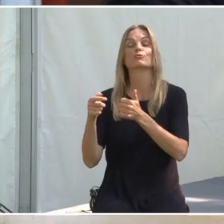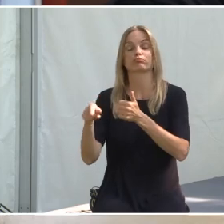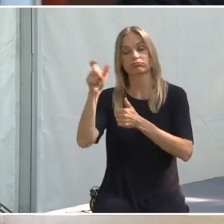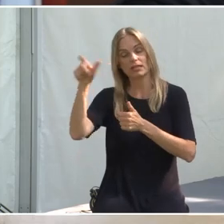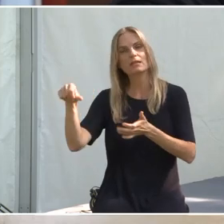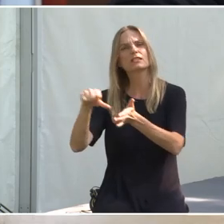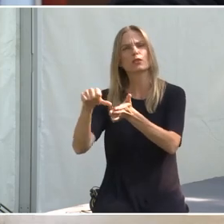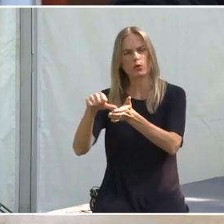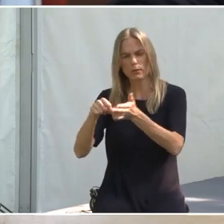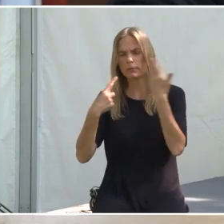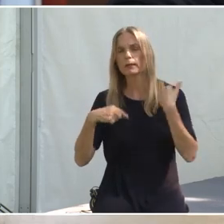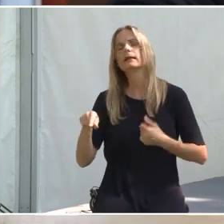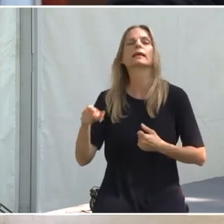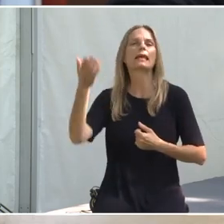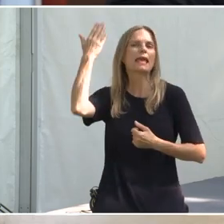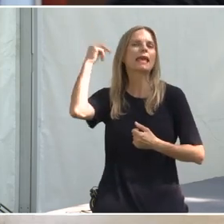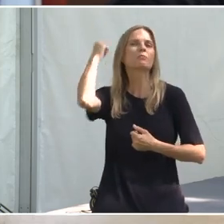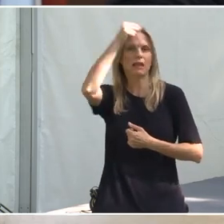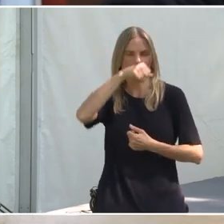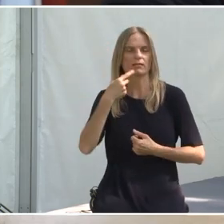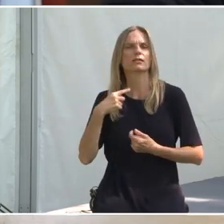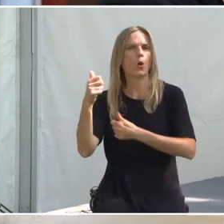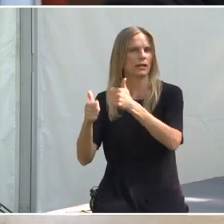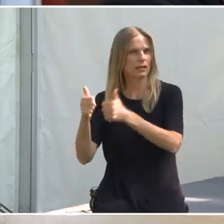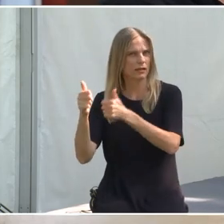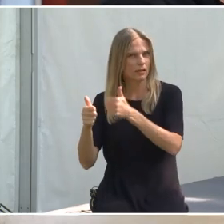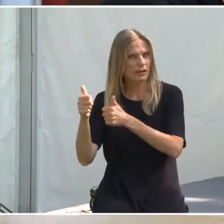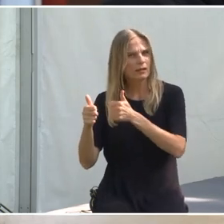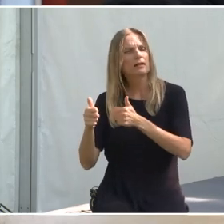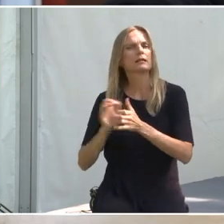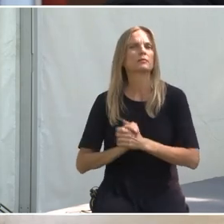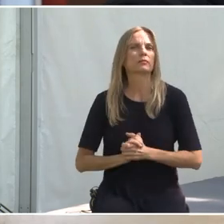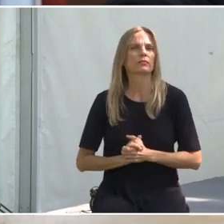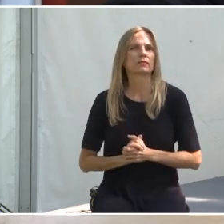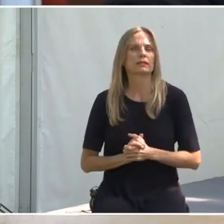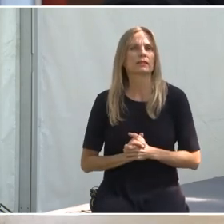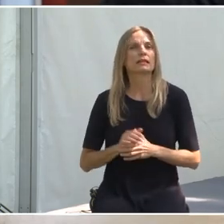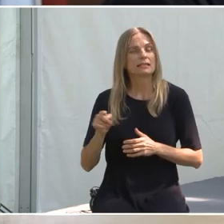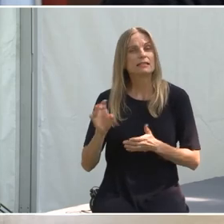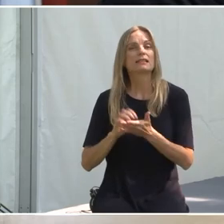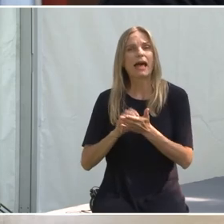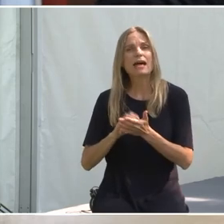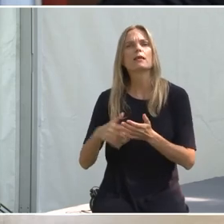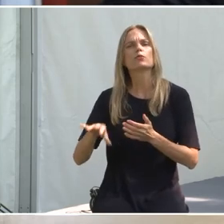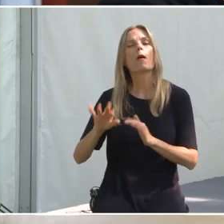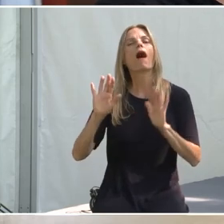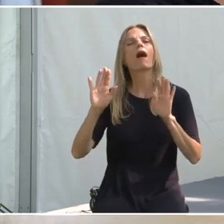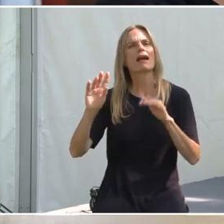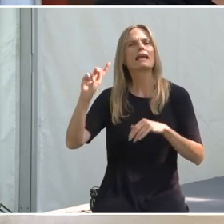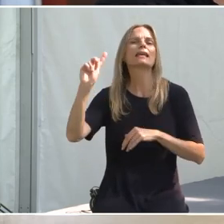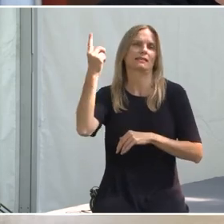from last year. And 12 of them started performing, actually. So we already have this first experience